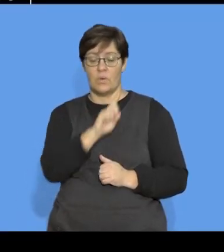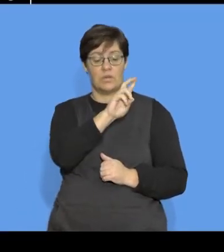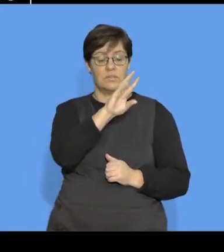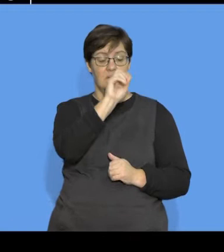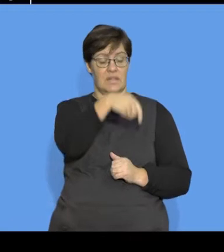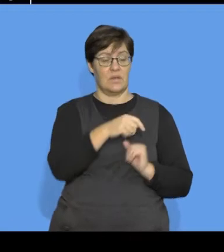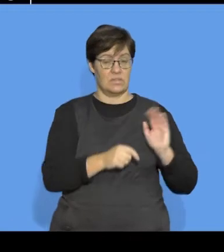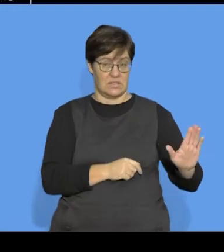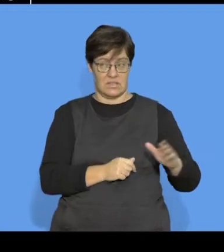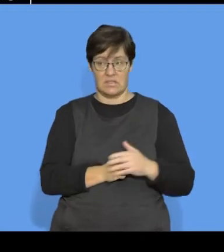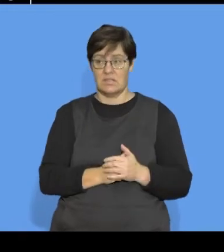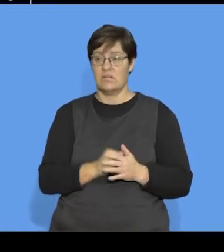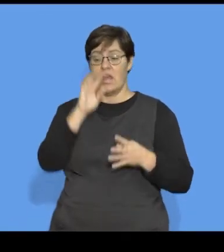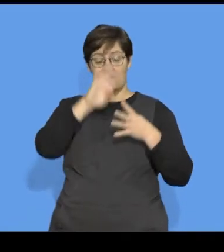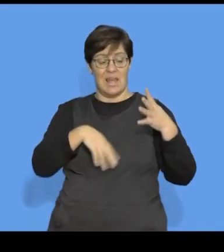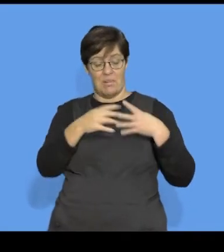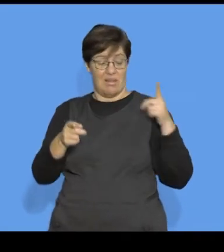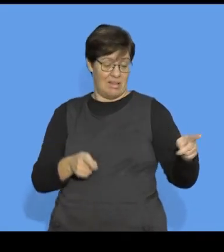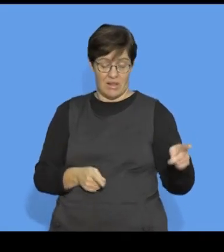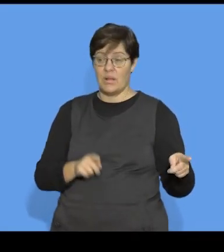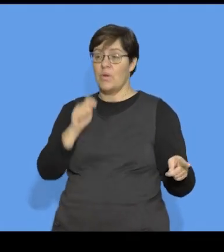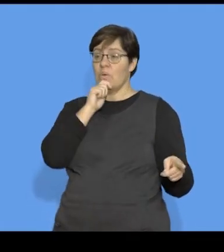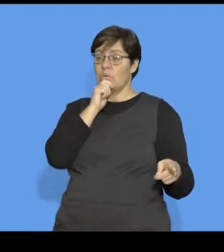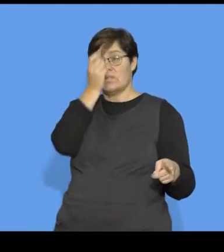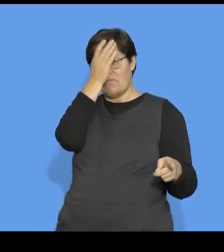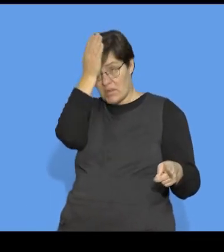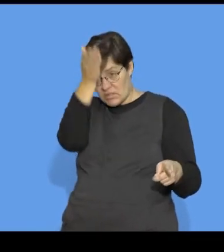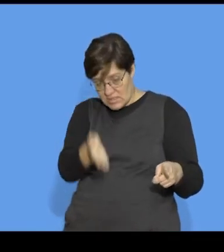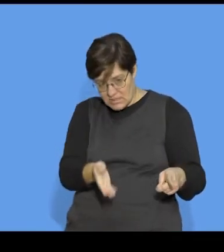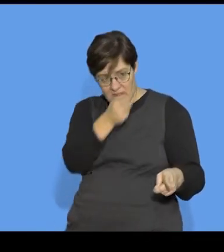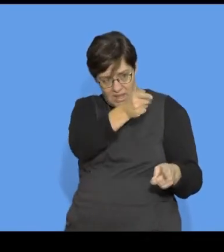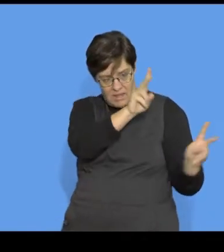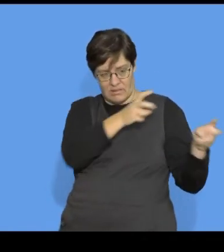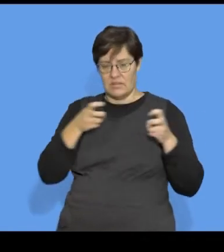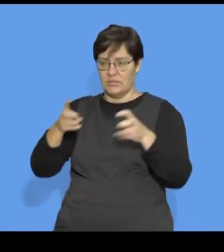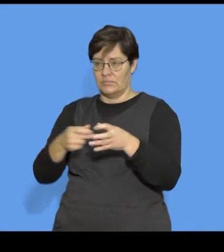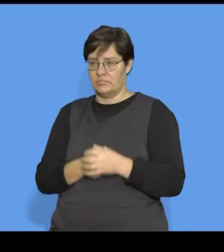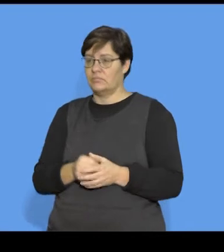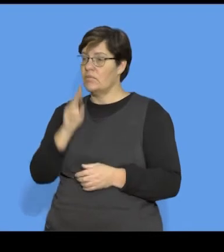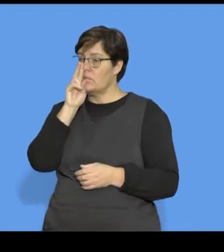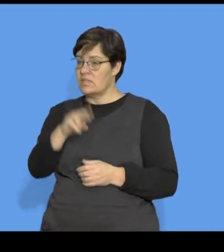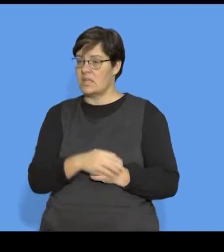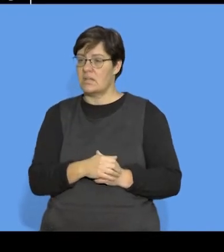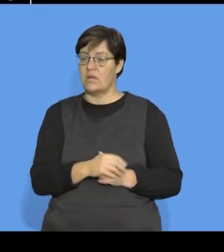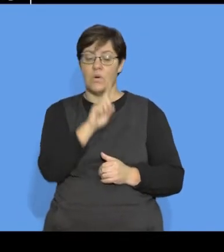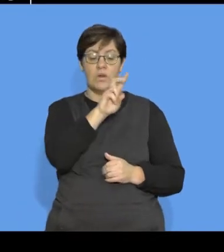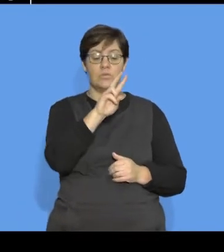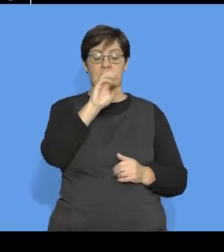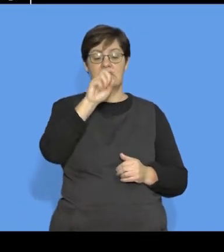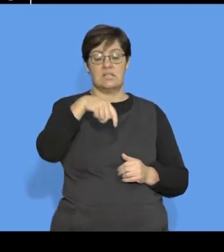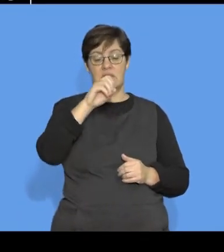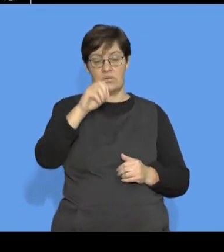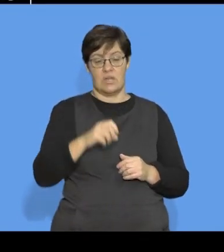my 120,000. Now relate it to your table, guys. Use the information from your table. Here you can